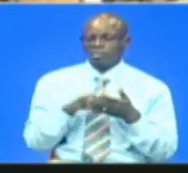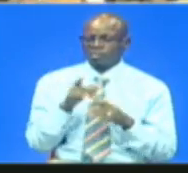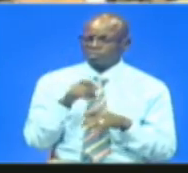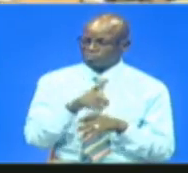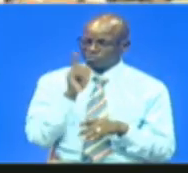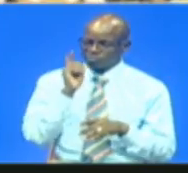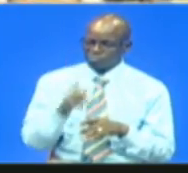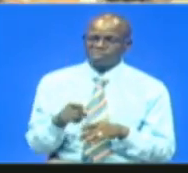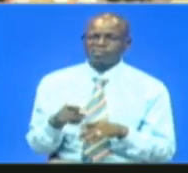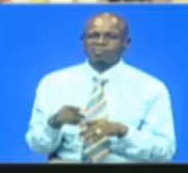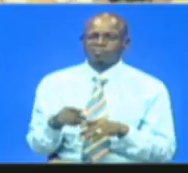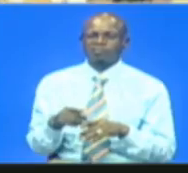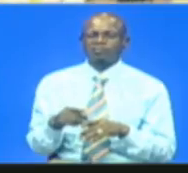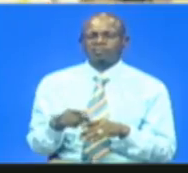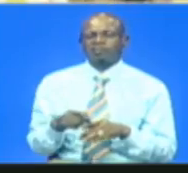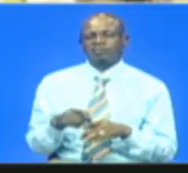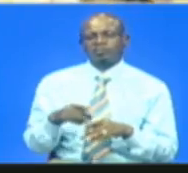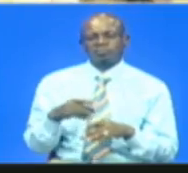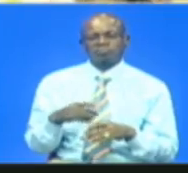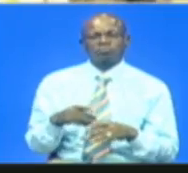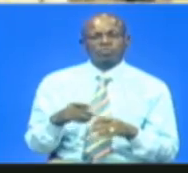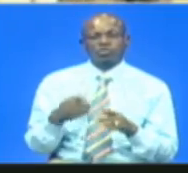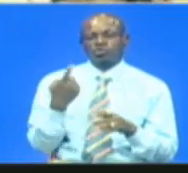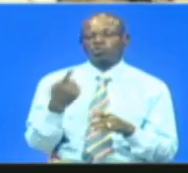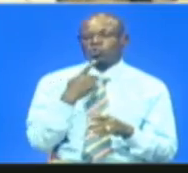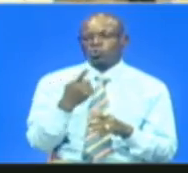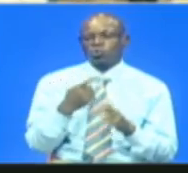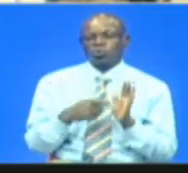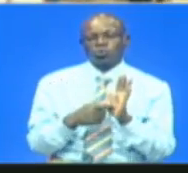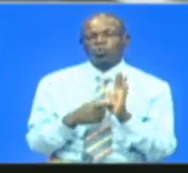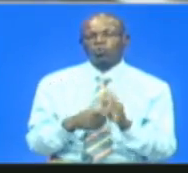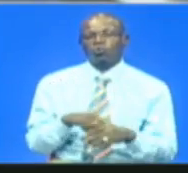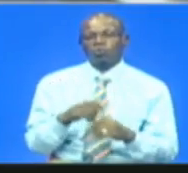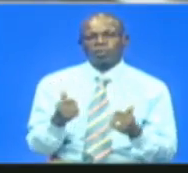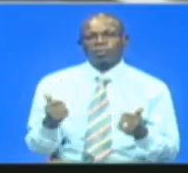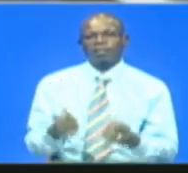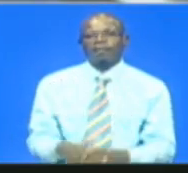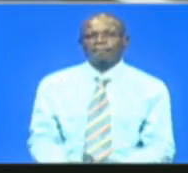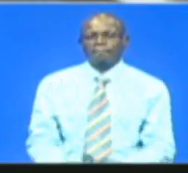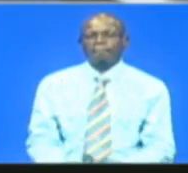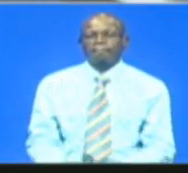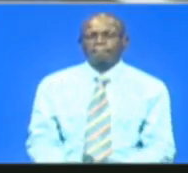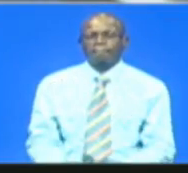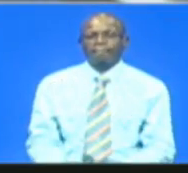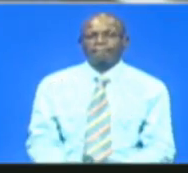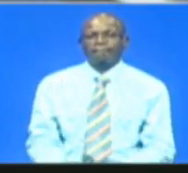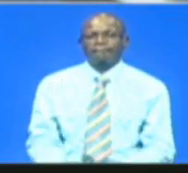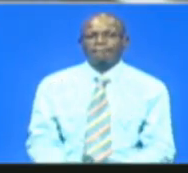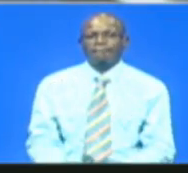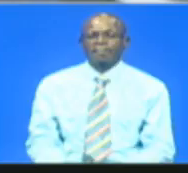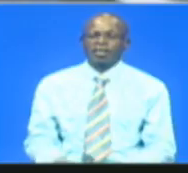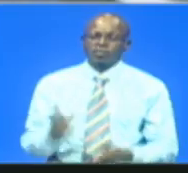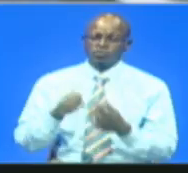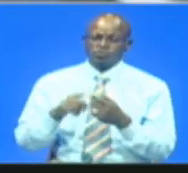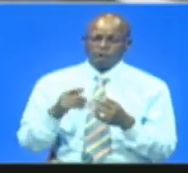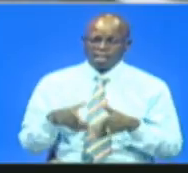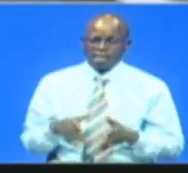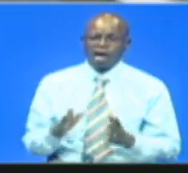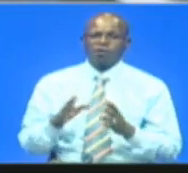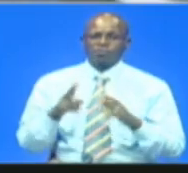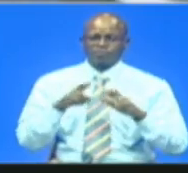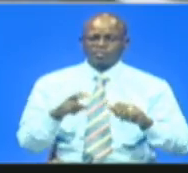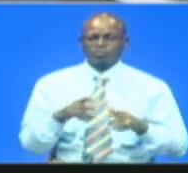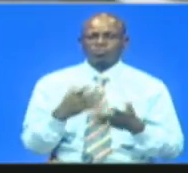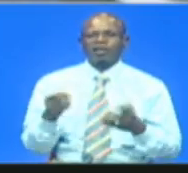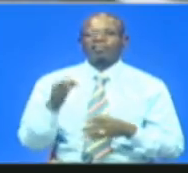Nyakundi. Silas Apollo, NTV. To another investigation where three suspects